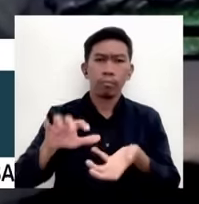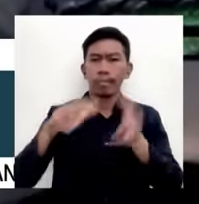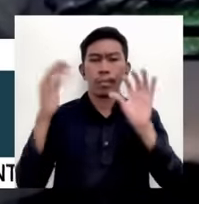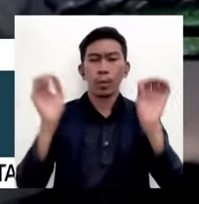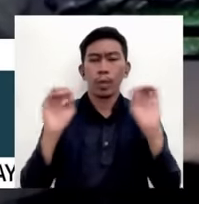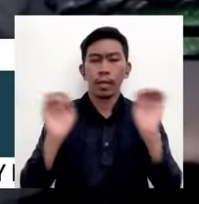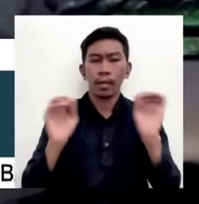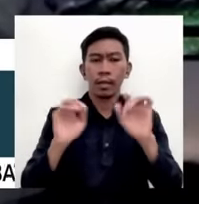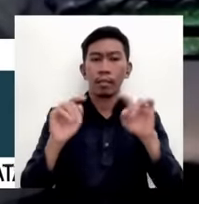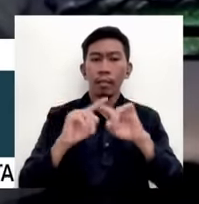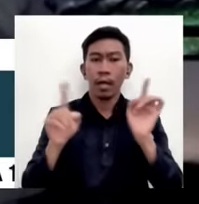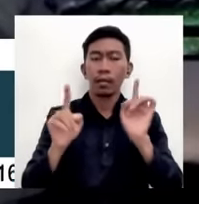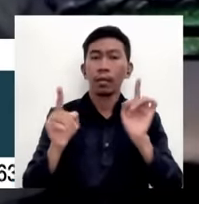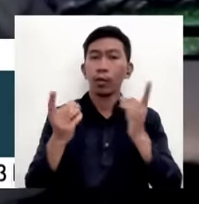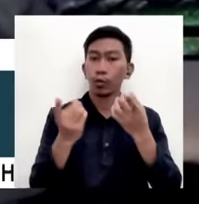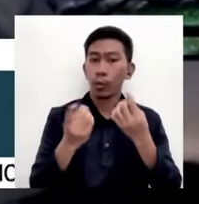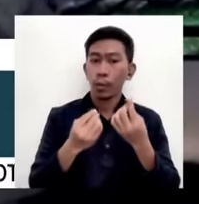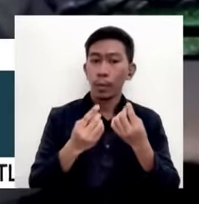Gagawin namin,